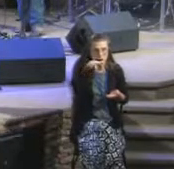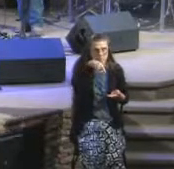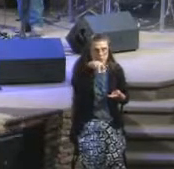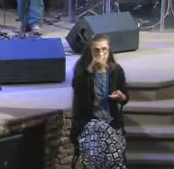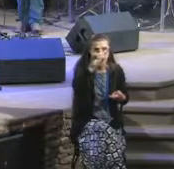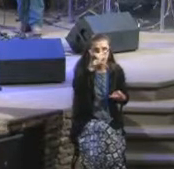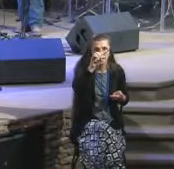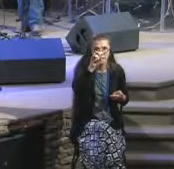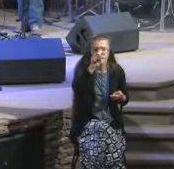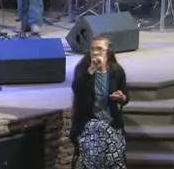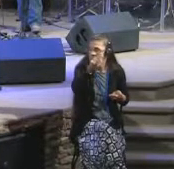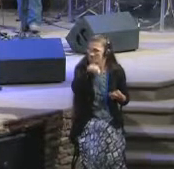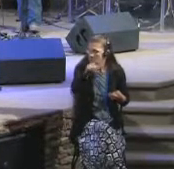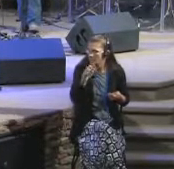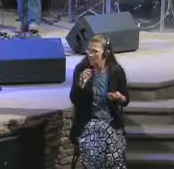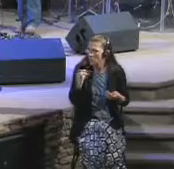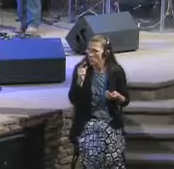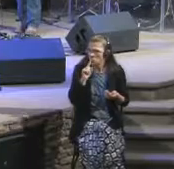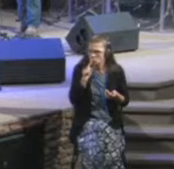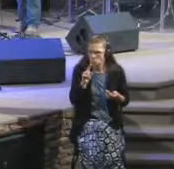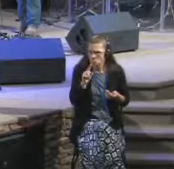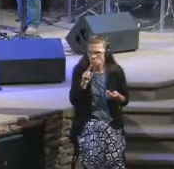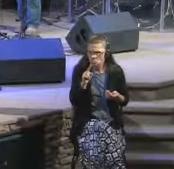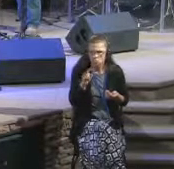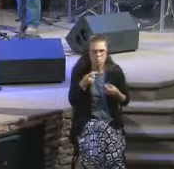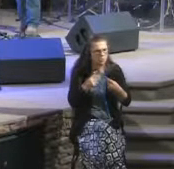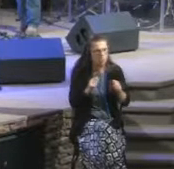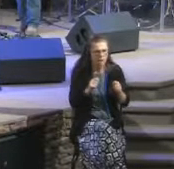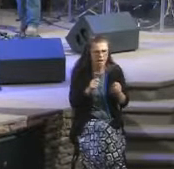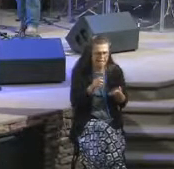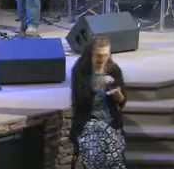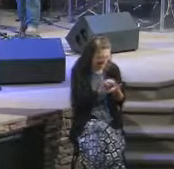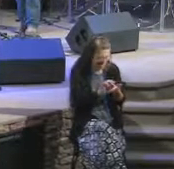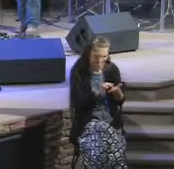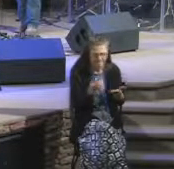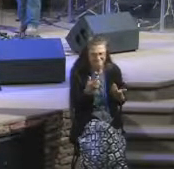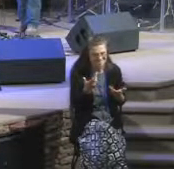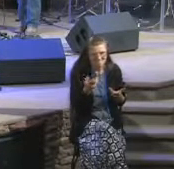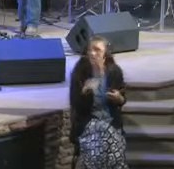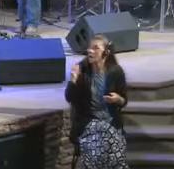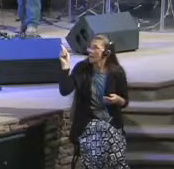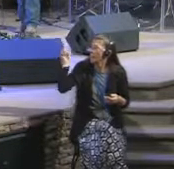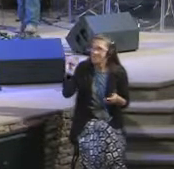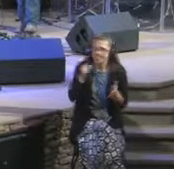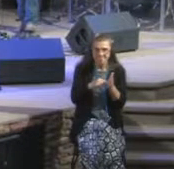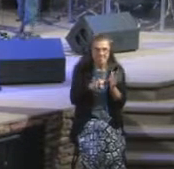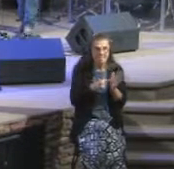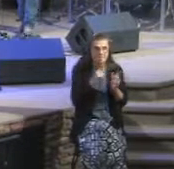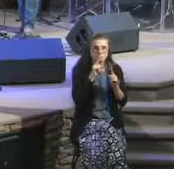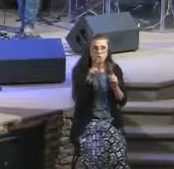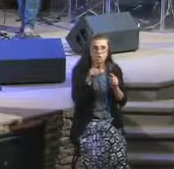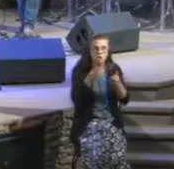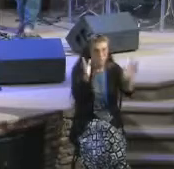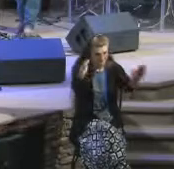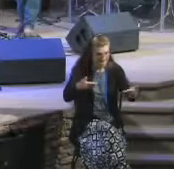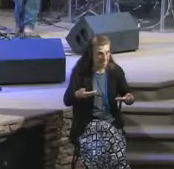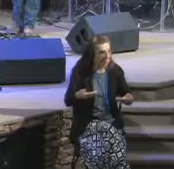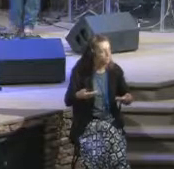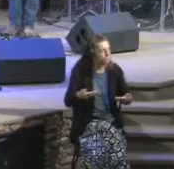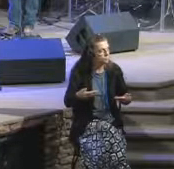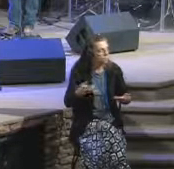is we tried to get it in the bulletin and didn't manage to get it in the bulletin. So this is your official invitation. This is